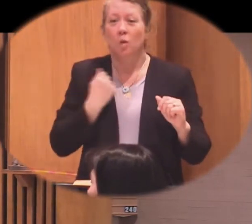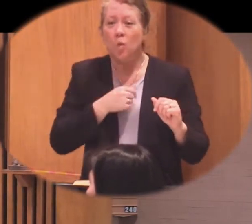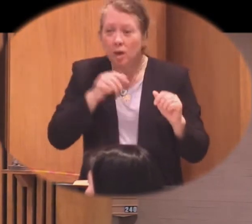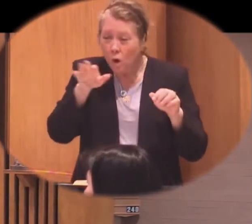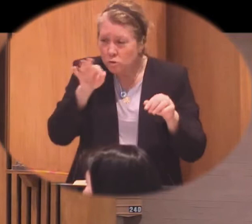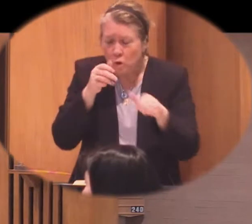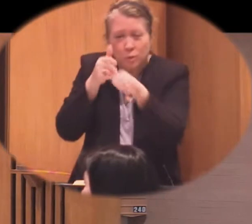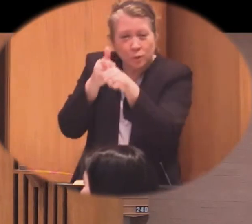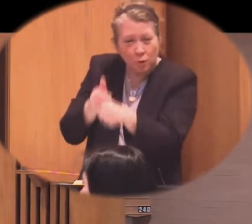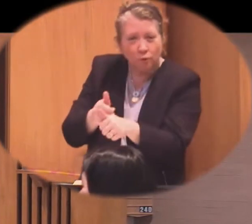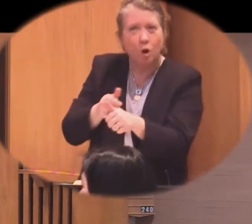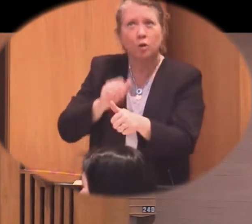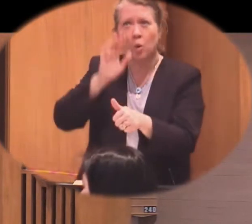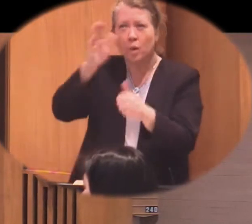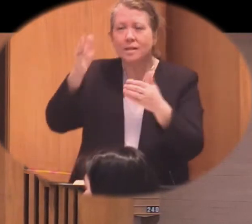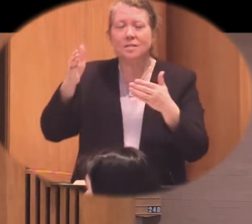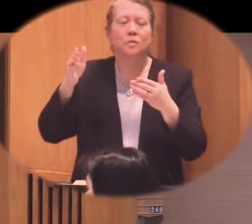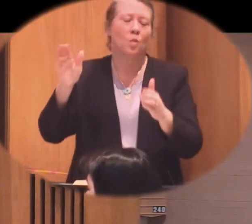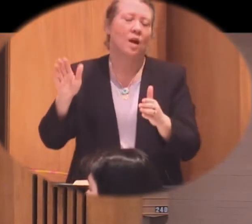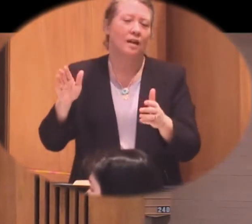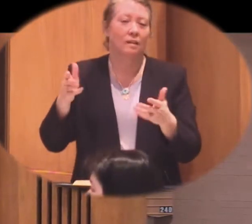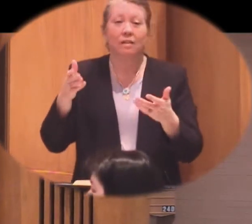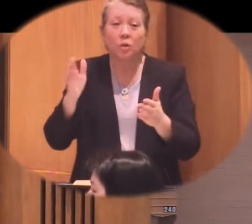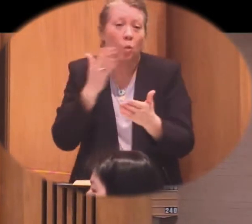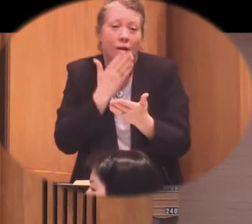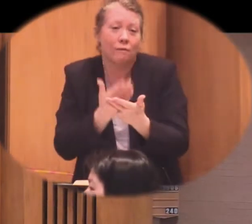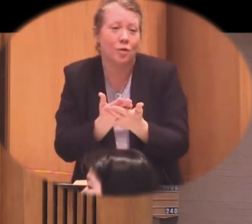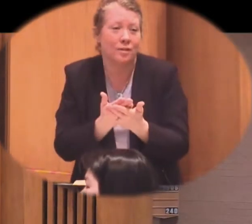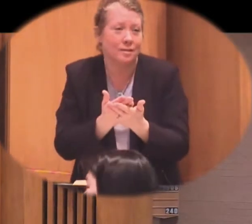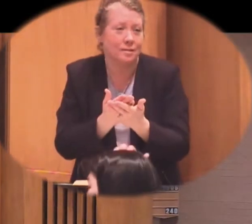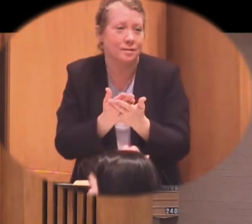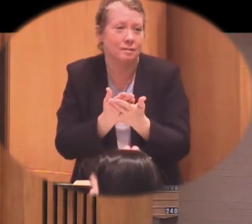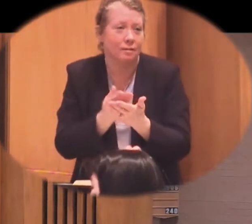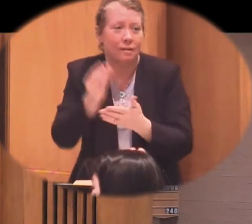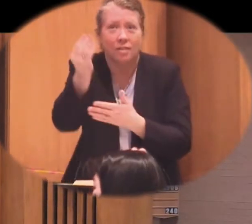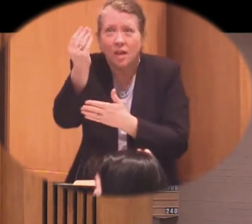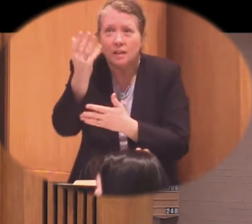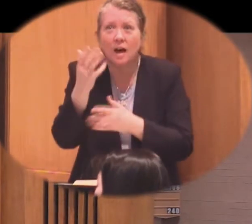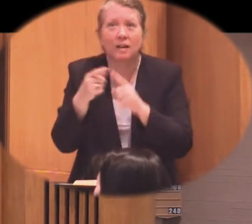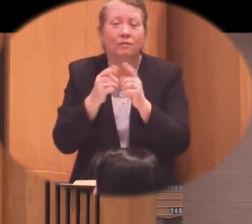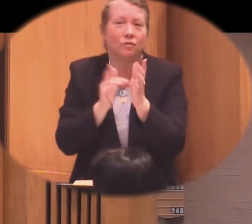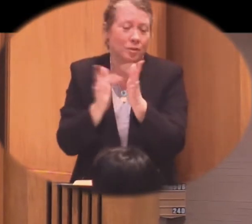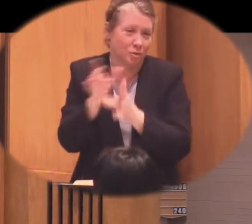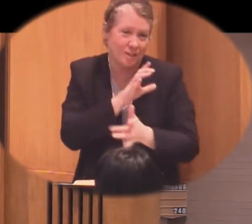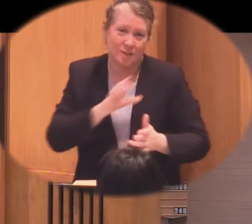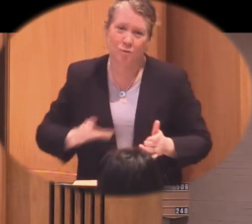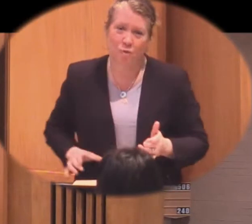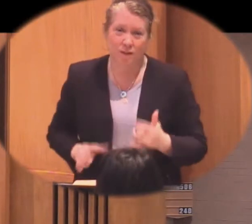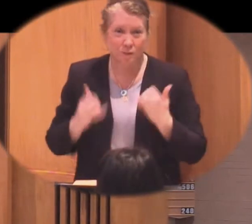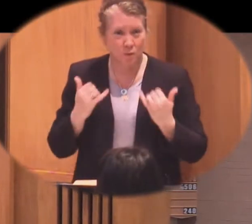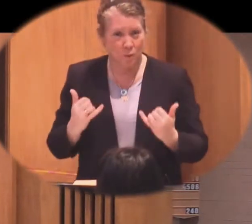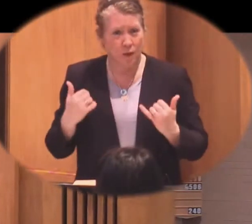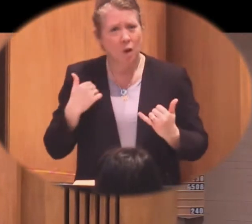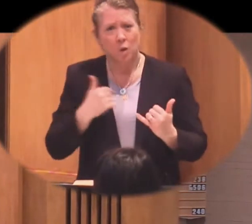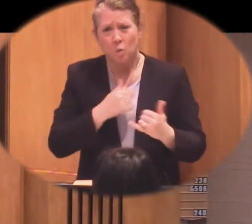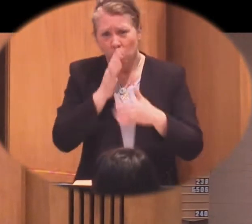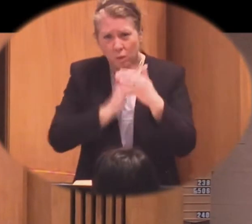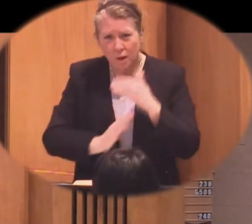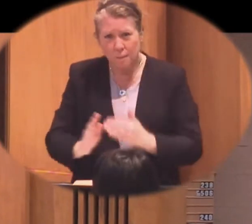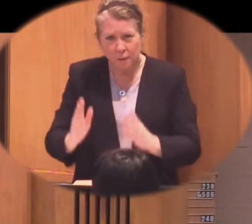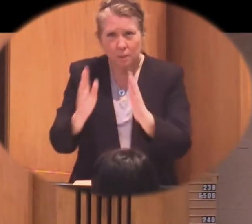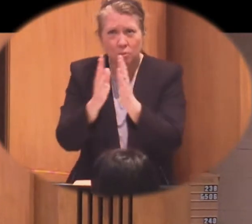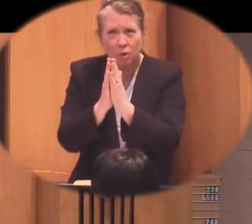of goodness and of light, the light of Jesus Christ. Let us humbly now acknowledge